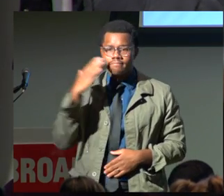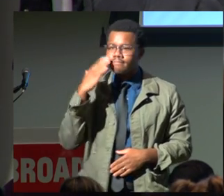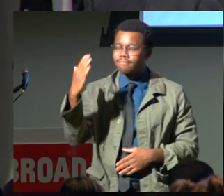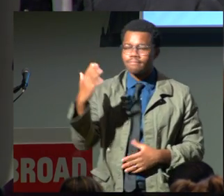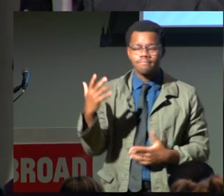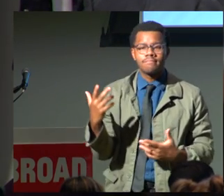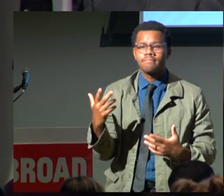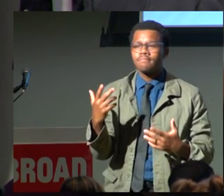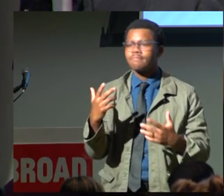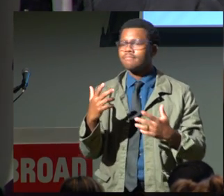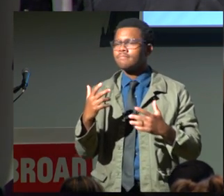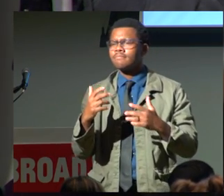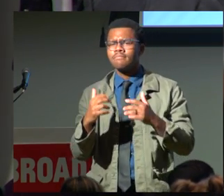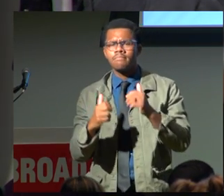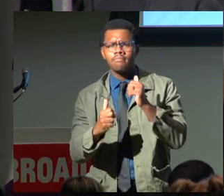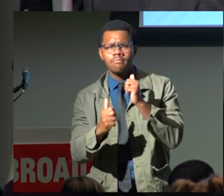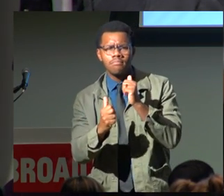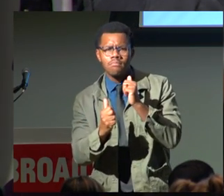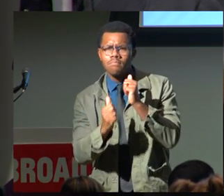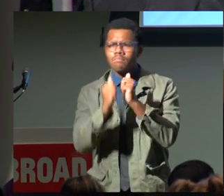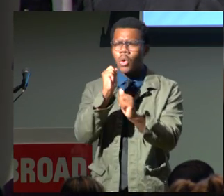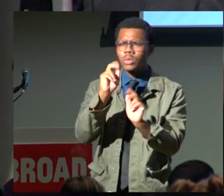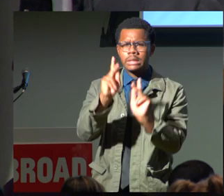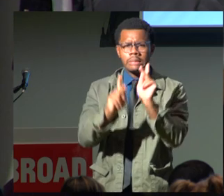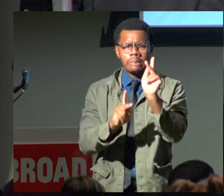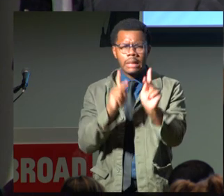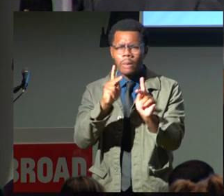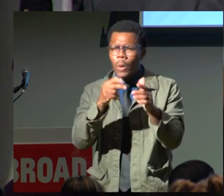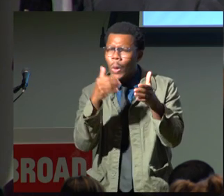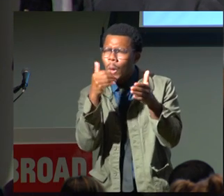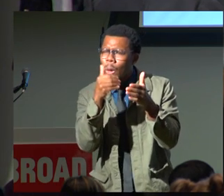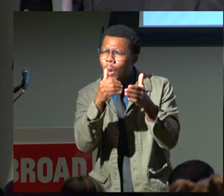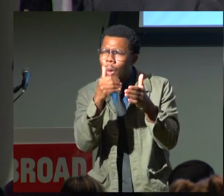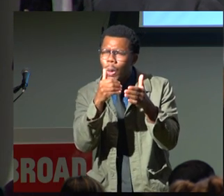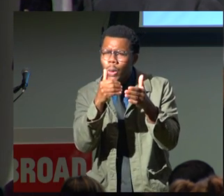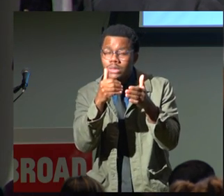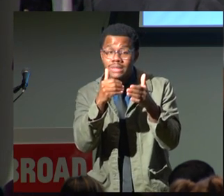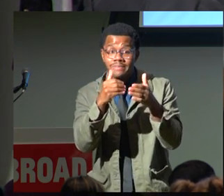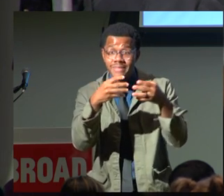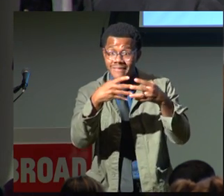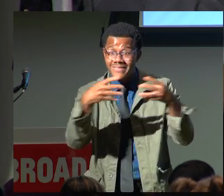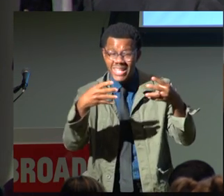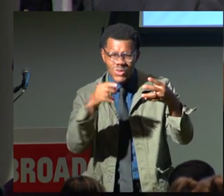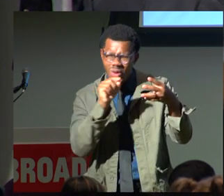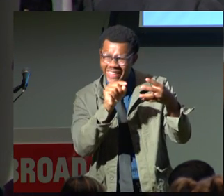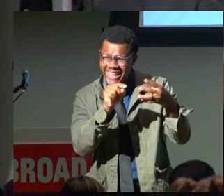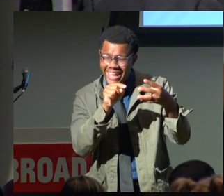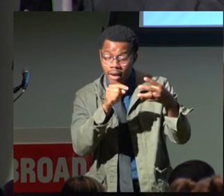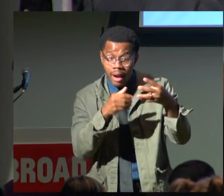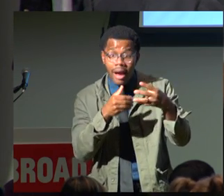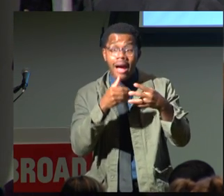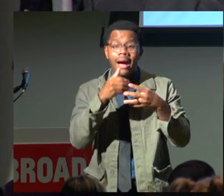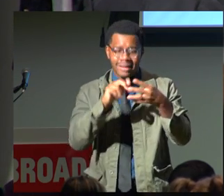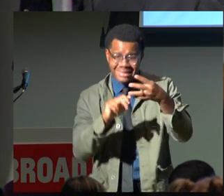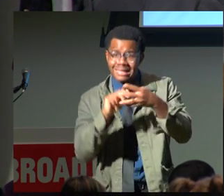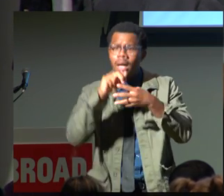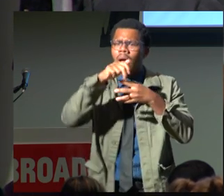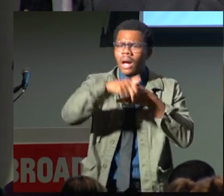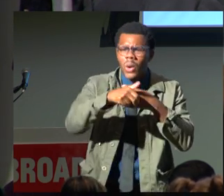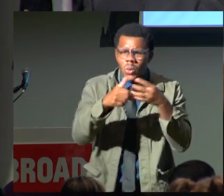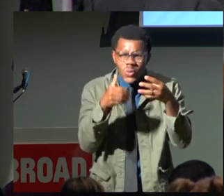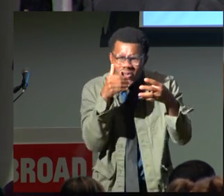like 3 or 4 decisions away from being on the other side of that fence. Because that's the thing about